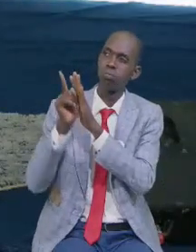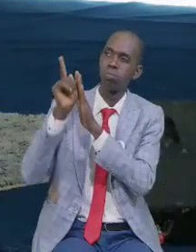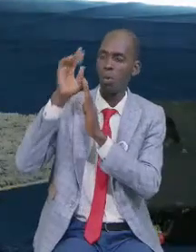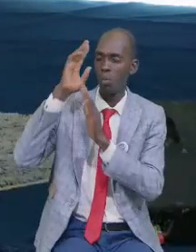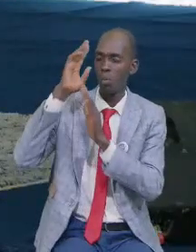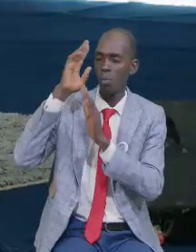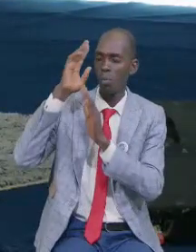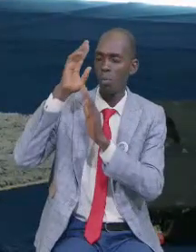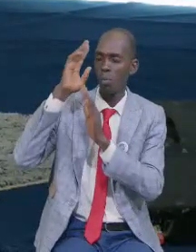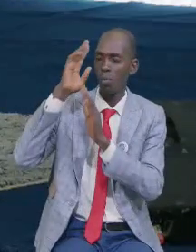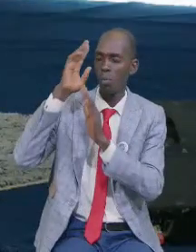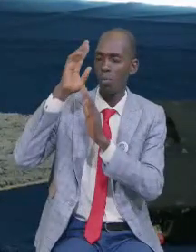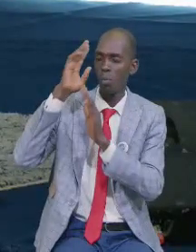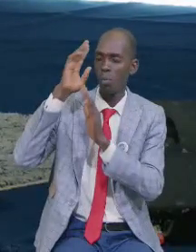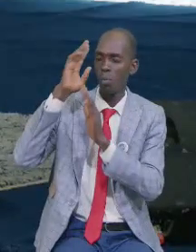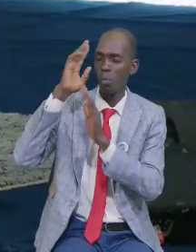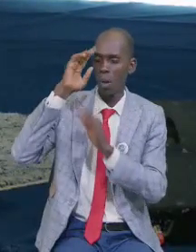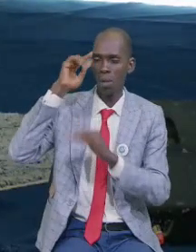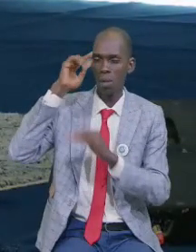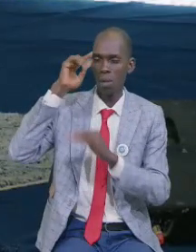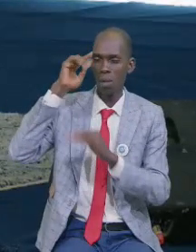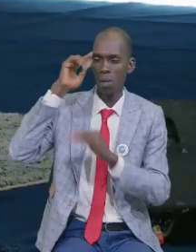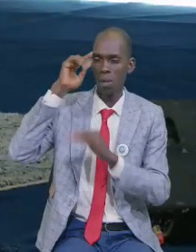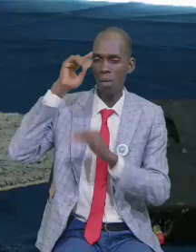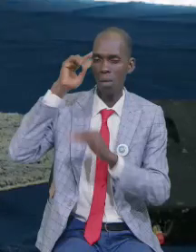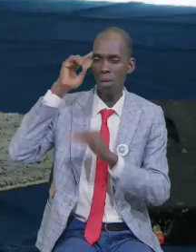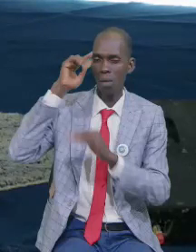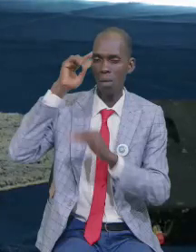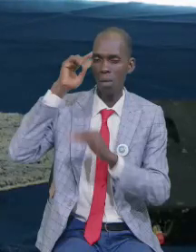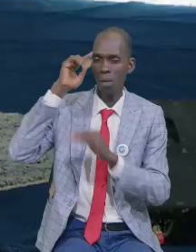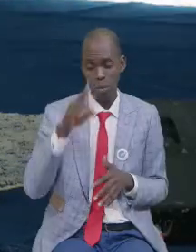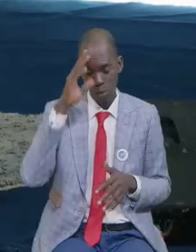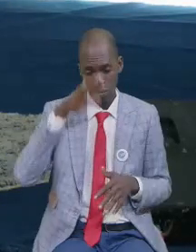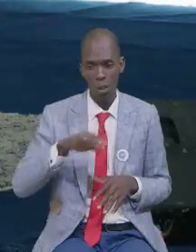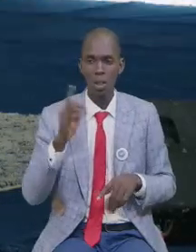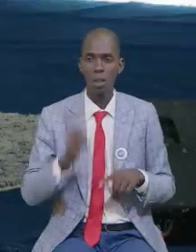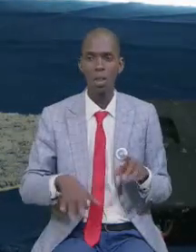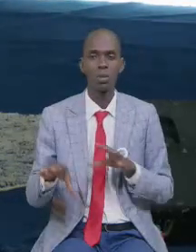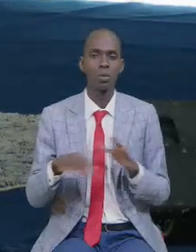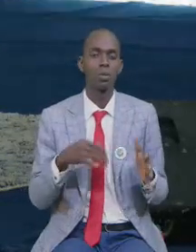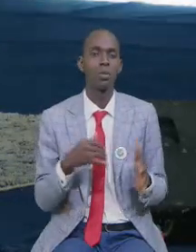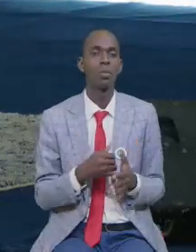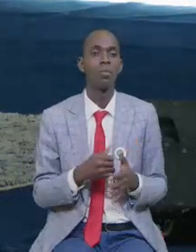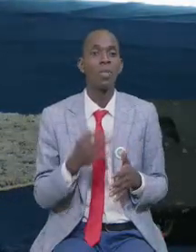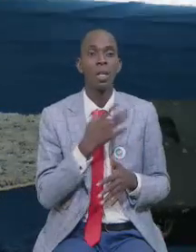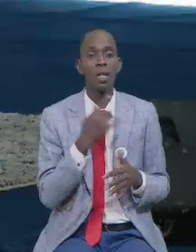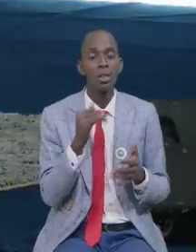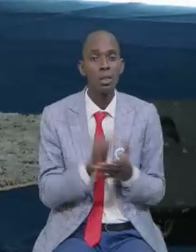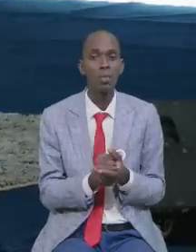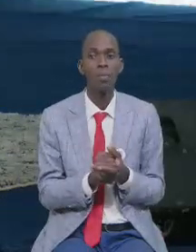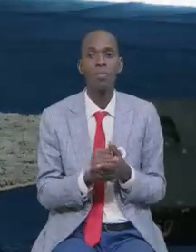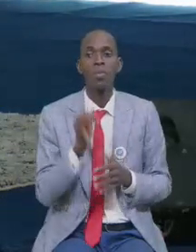said, if I cannot do it, you cannot do it. That's what they say. They say, if they